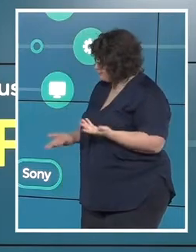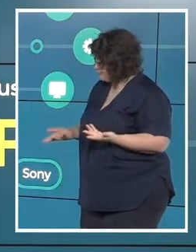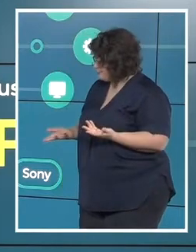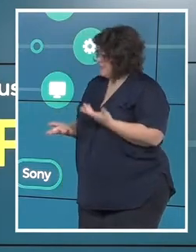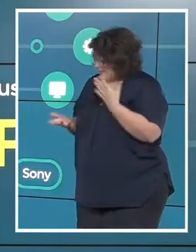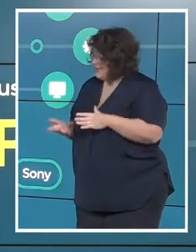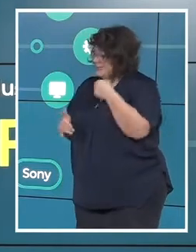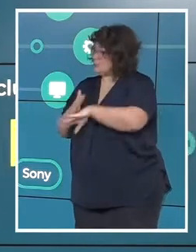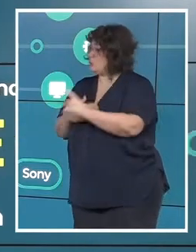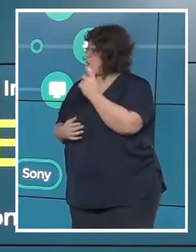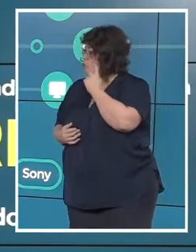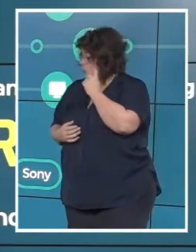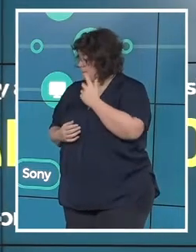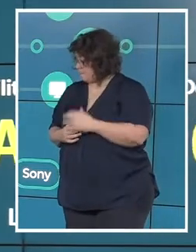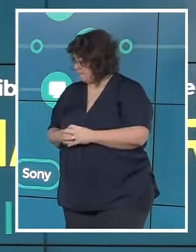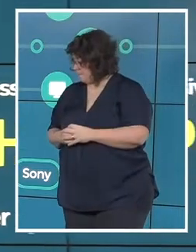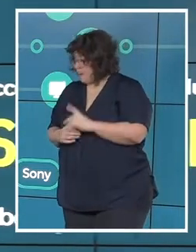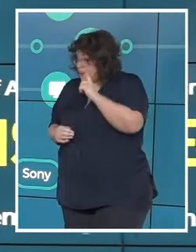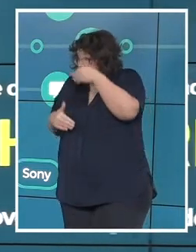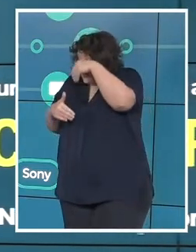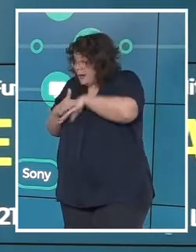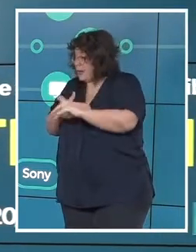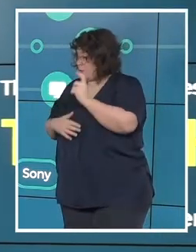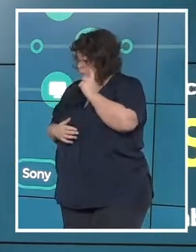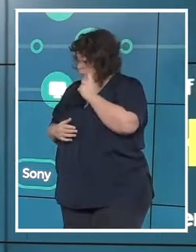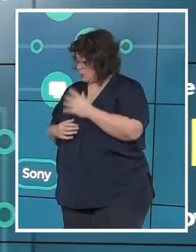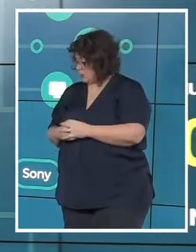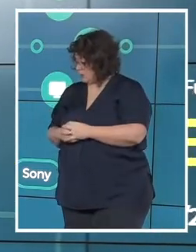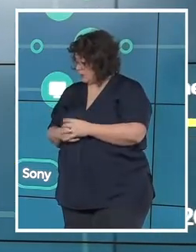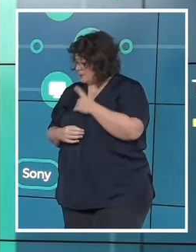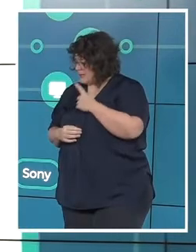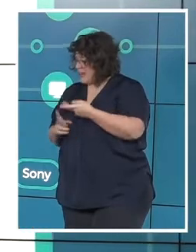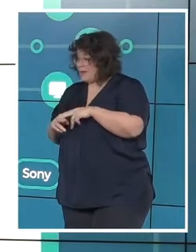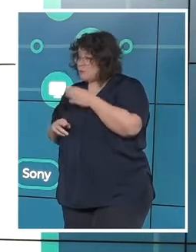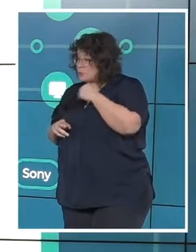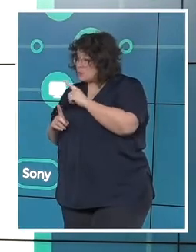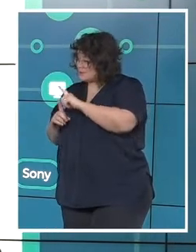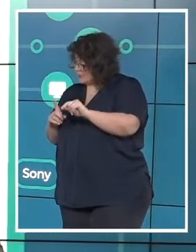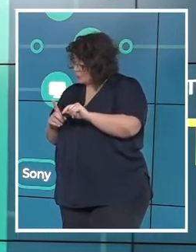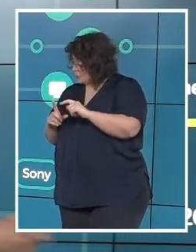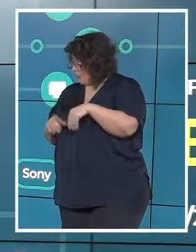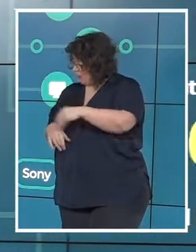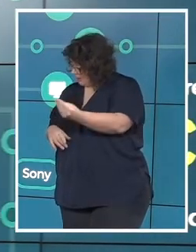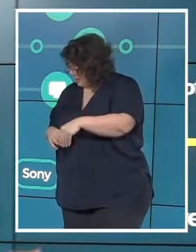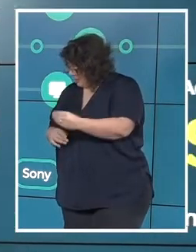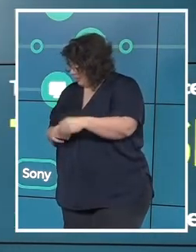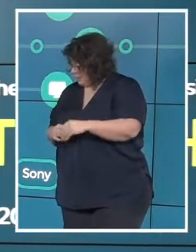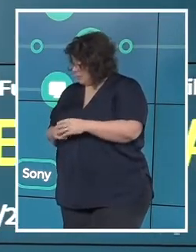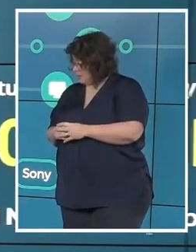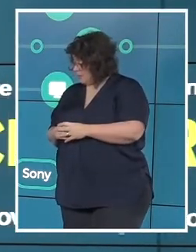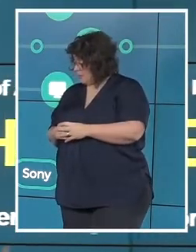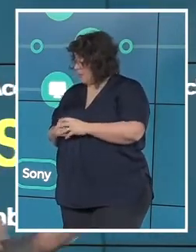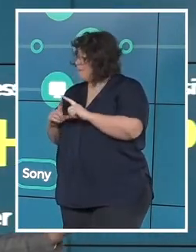your digital key, it deactivates your plastic one. And the only way you can use your digital key is that you have to connect to